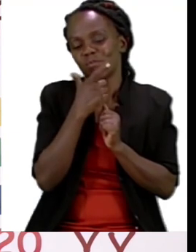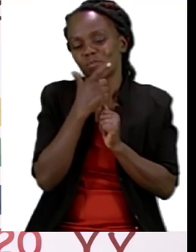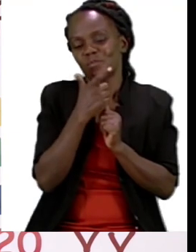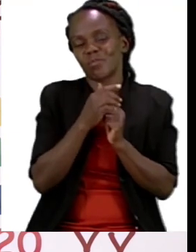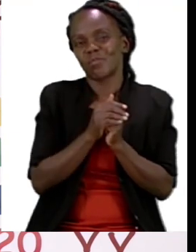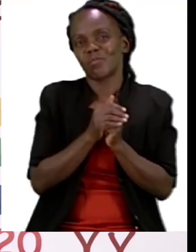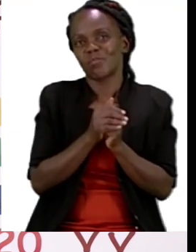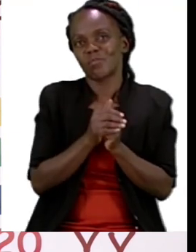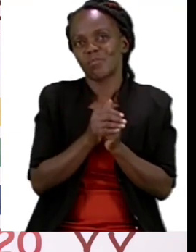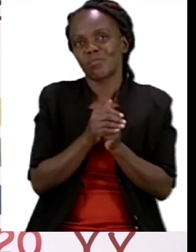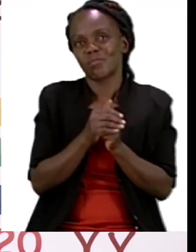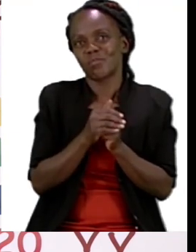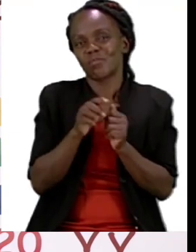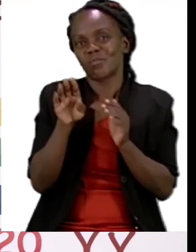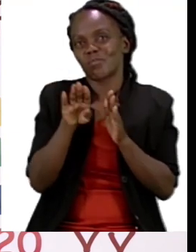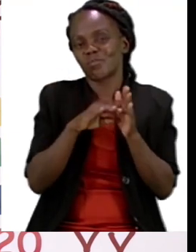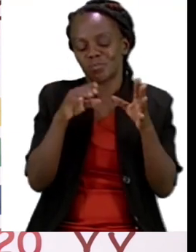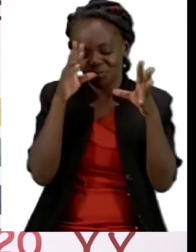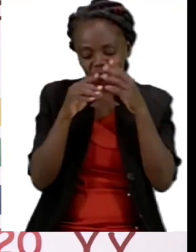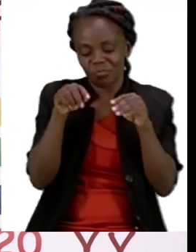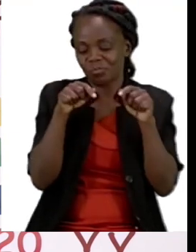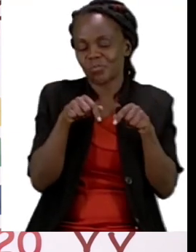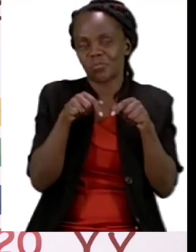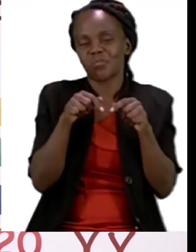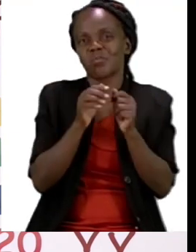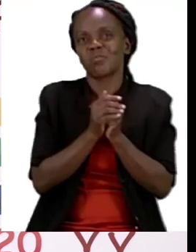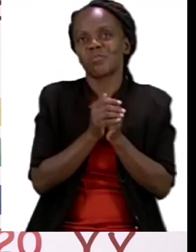much for joining us today. And